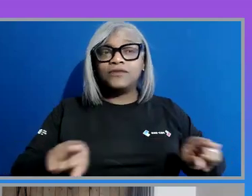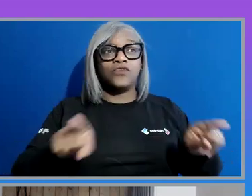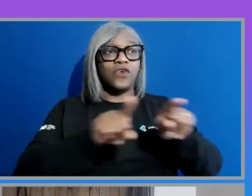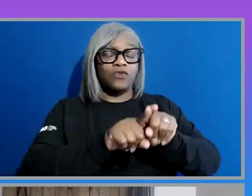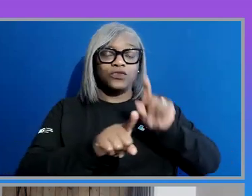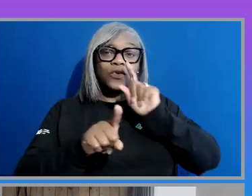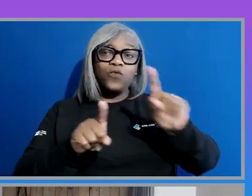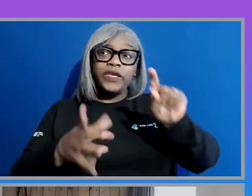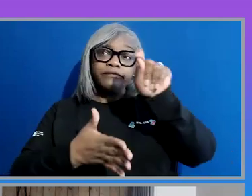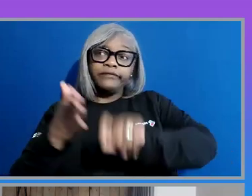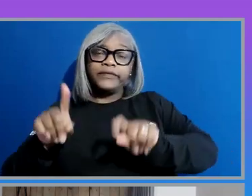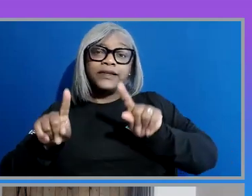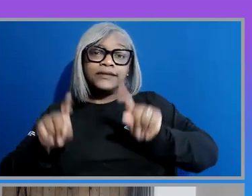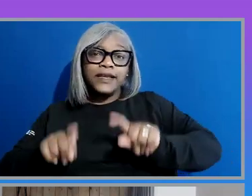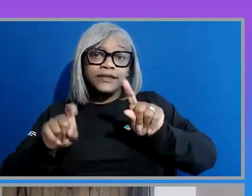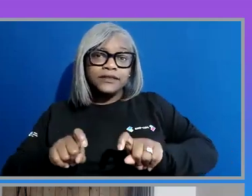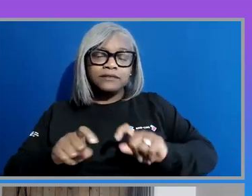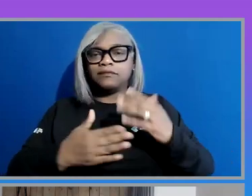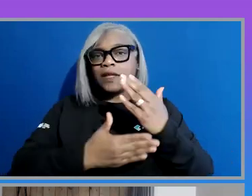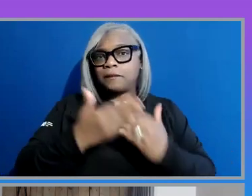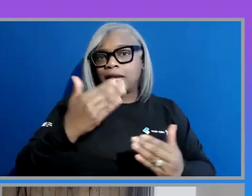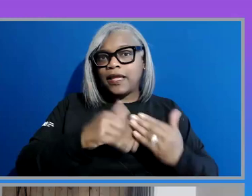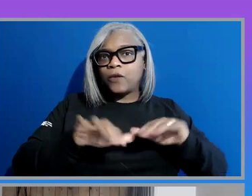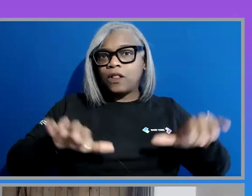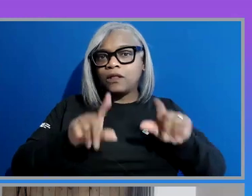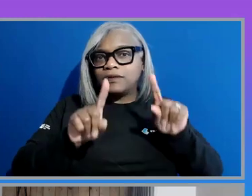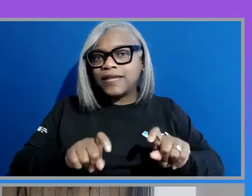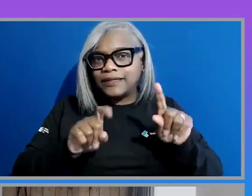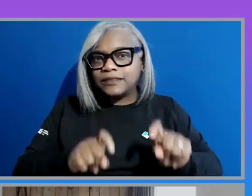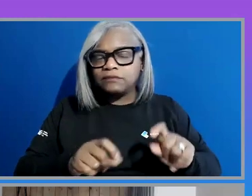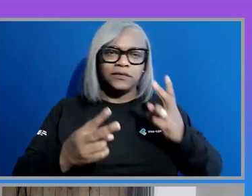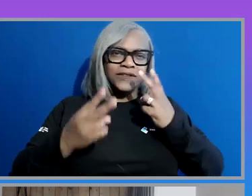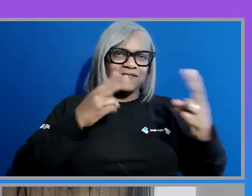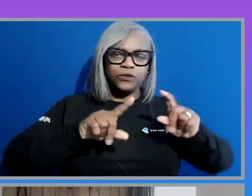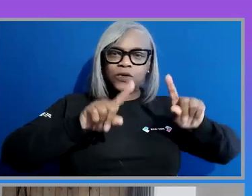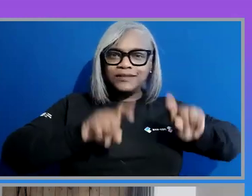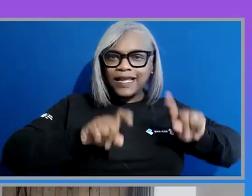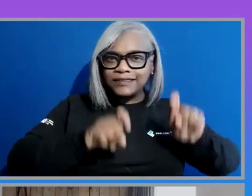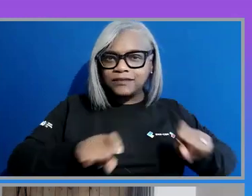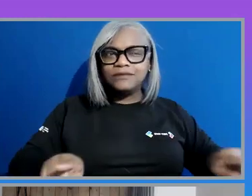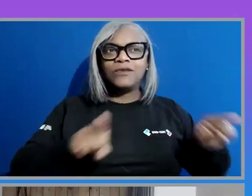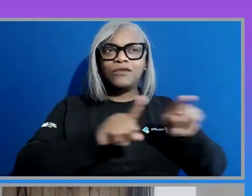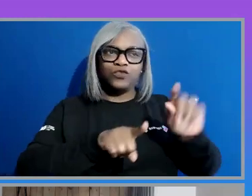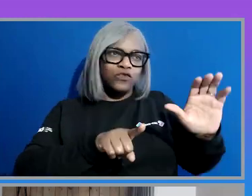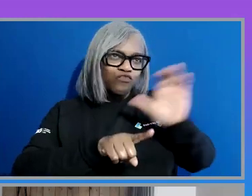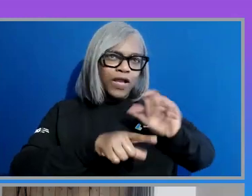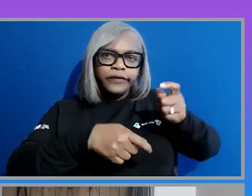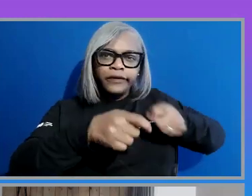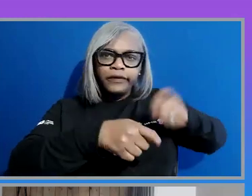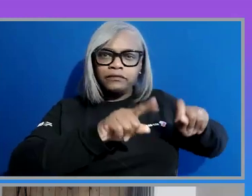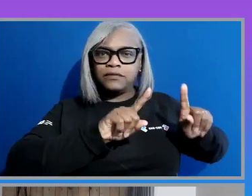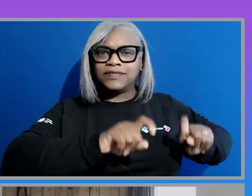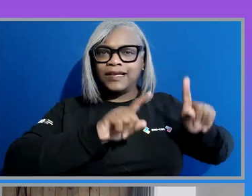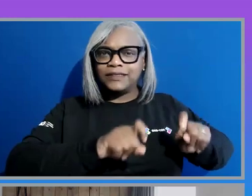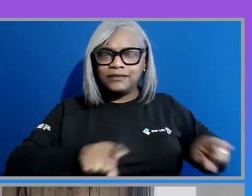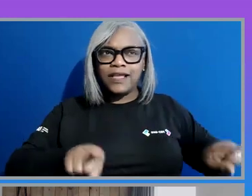manual tests, visual tests, and even tests on various browser and assistive technology combinations. One